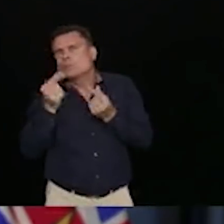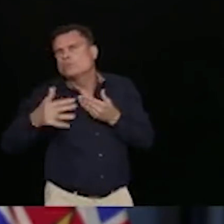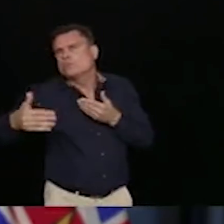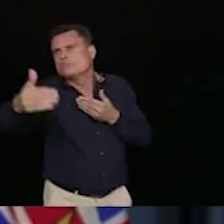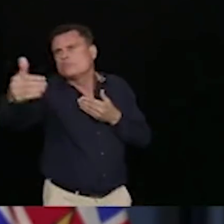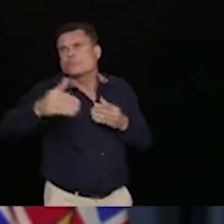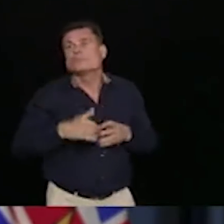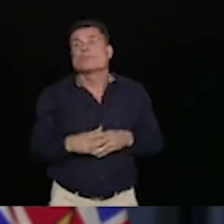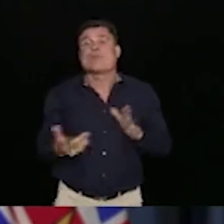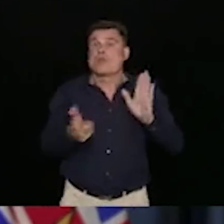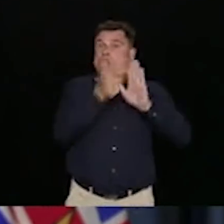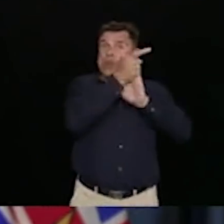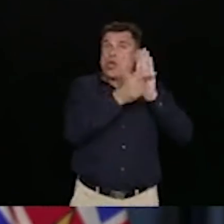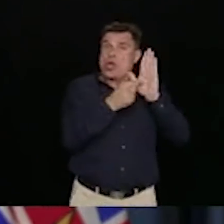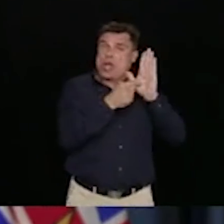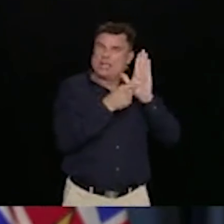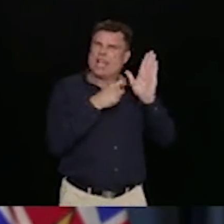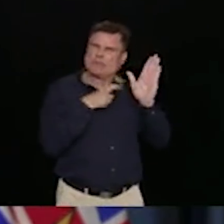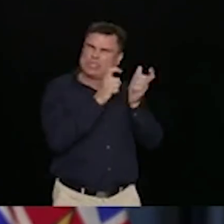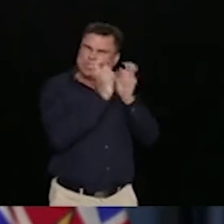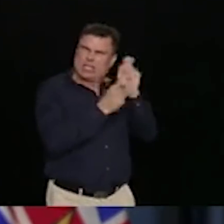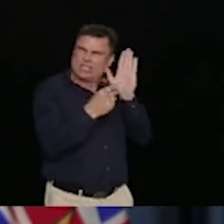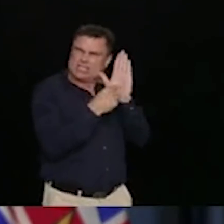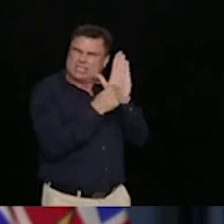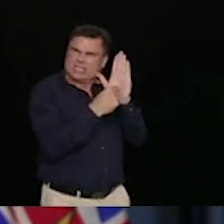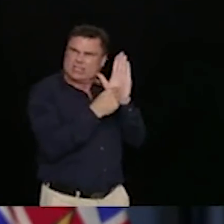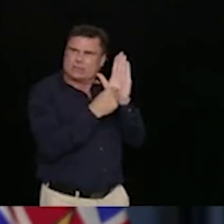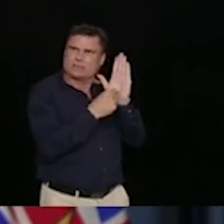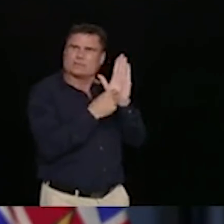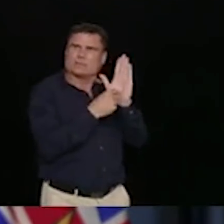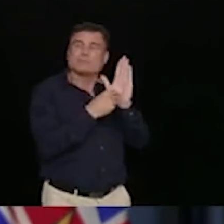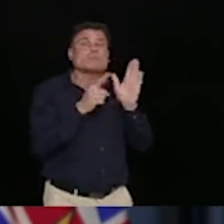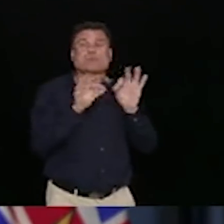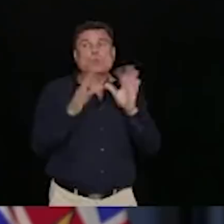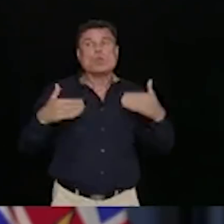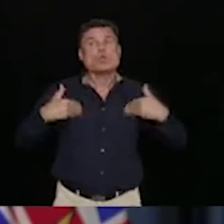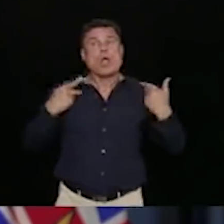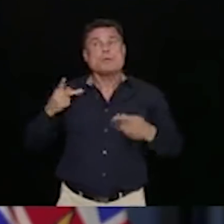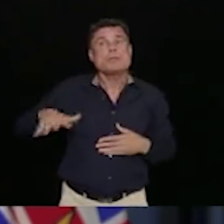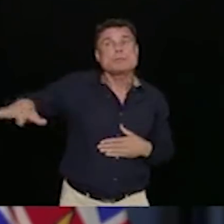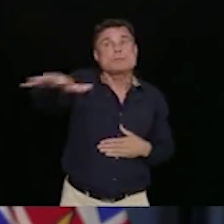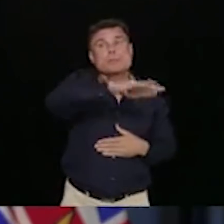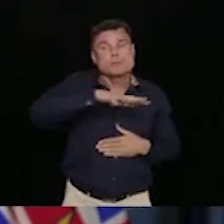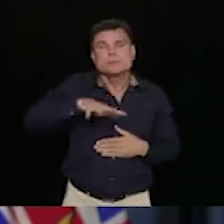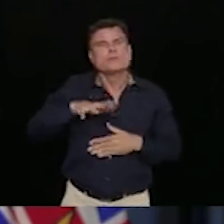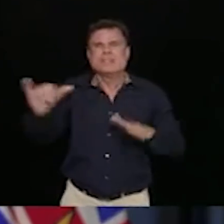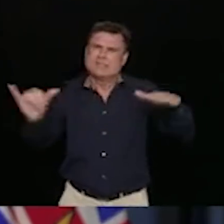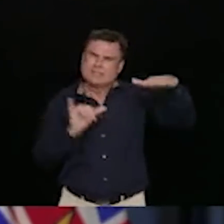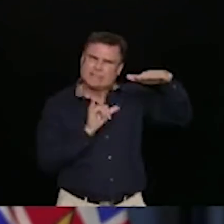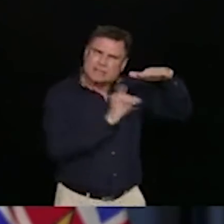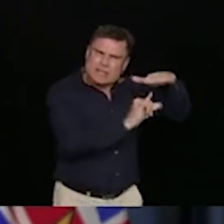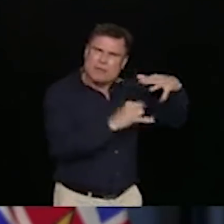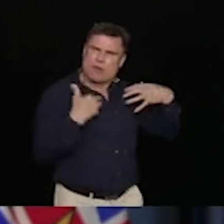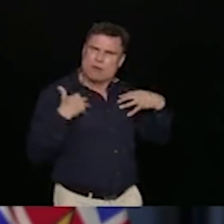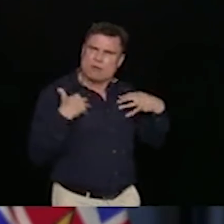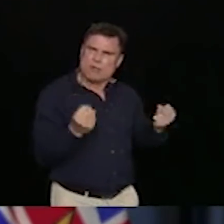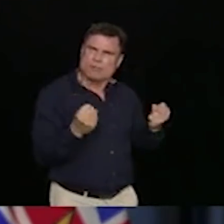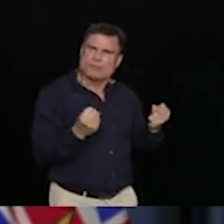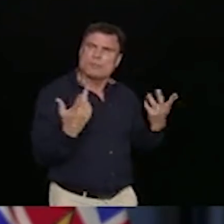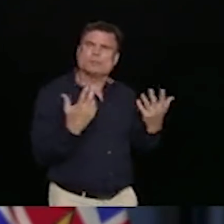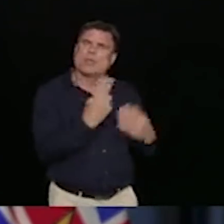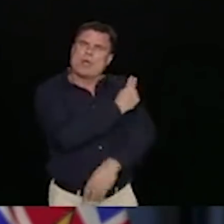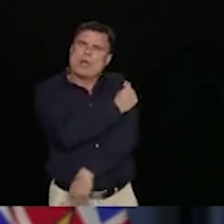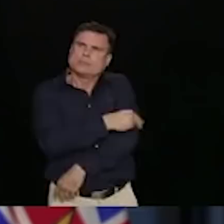legislation that's before the House right now in terms of keeping young people in hospital when they present there so that we can get them to a place